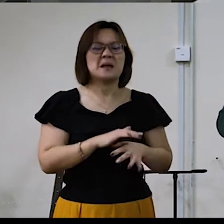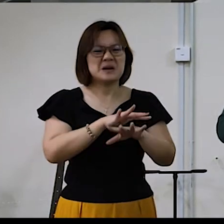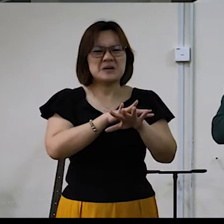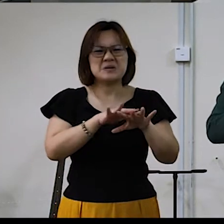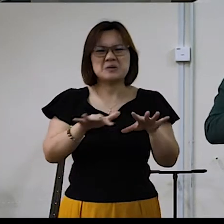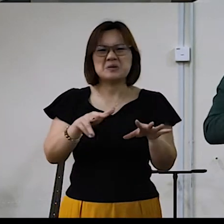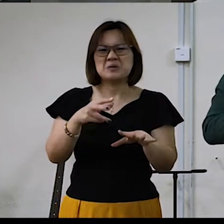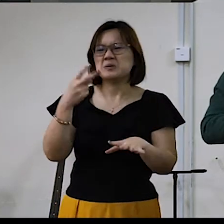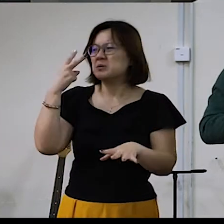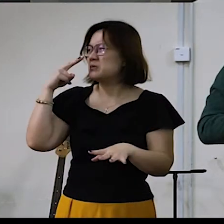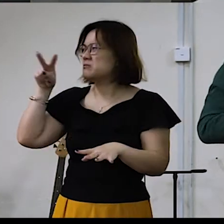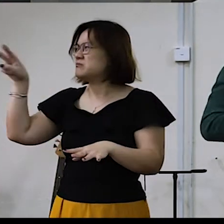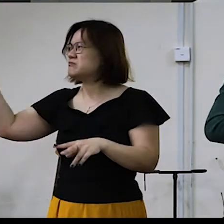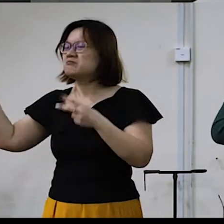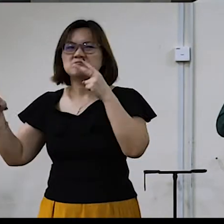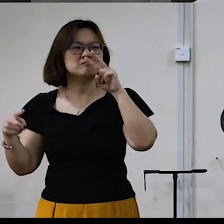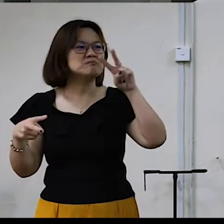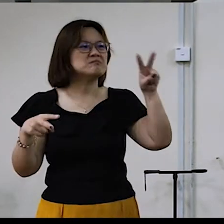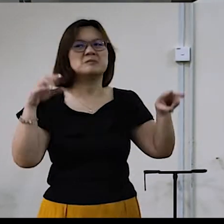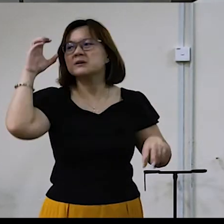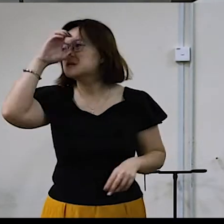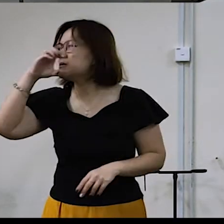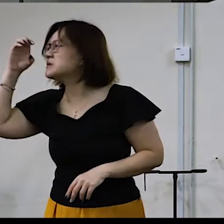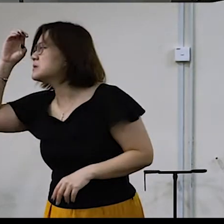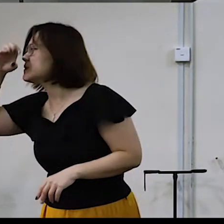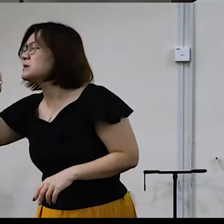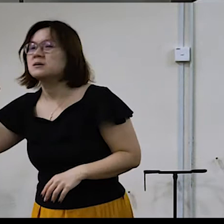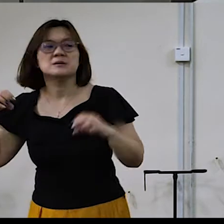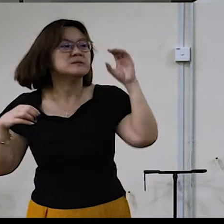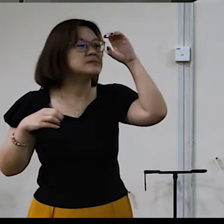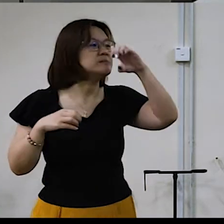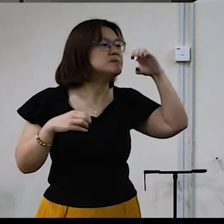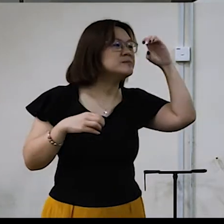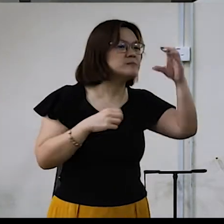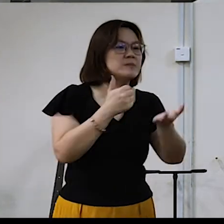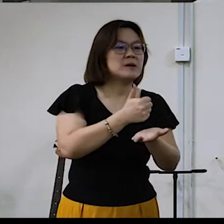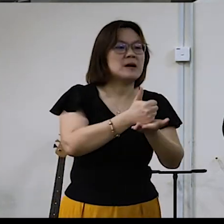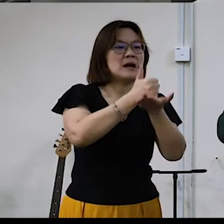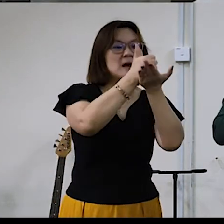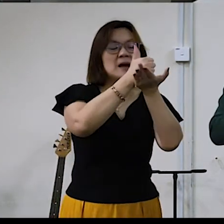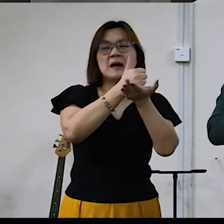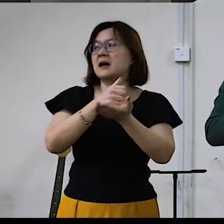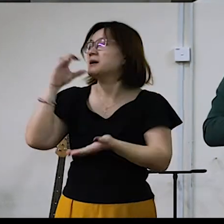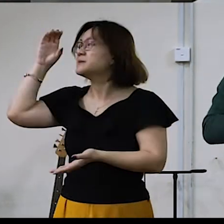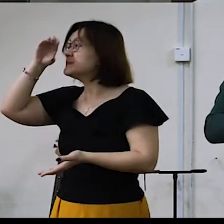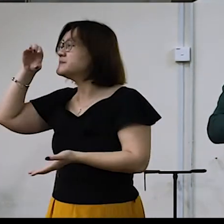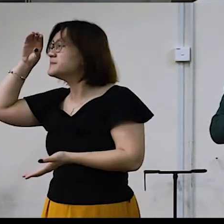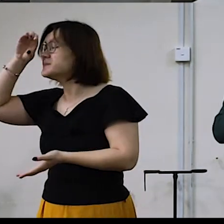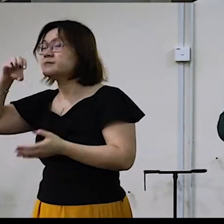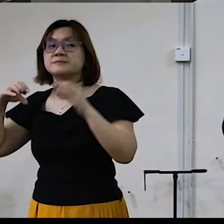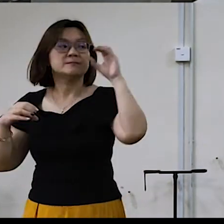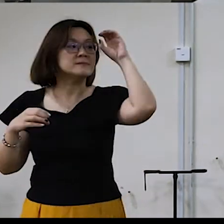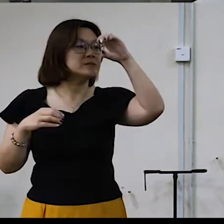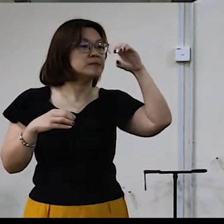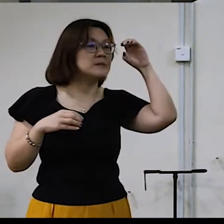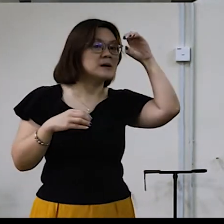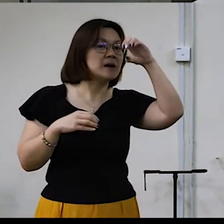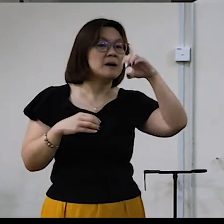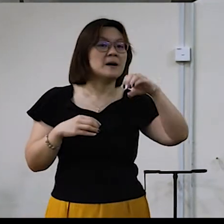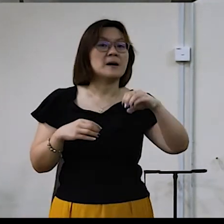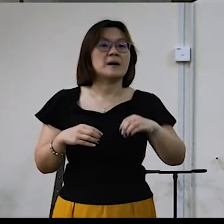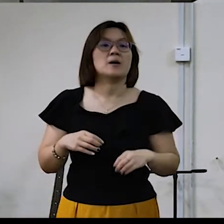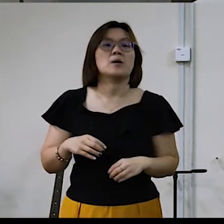that person for help, to this person for help. But as believers of God, the first person we turn to for